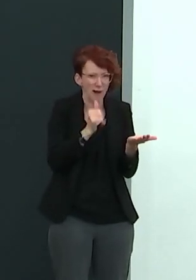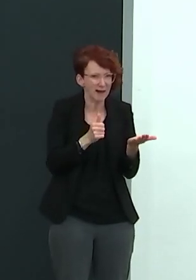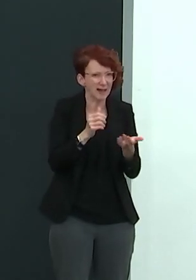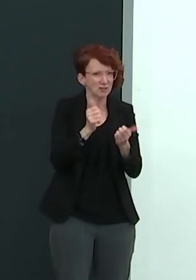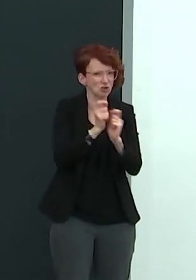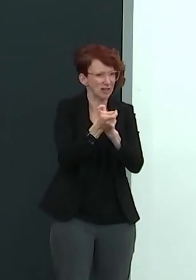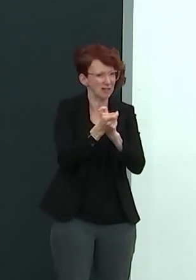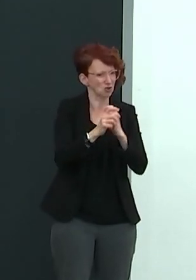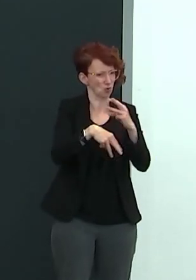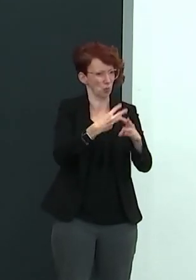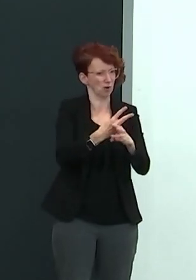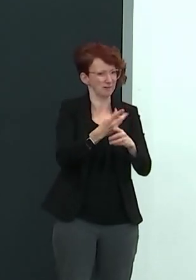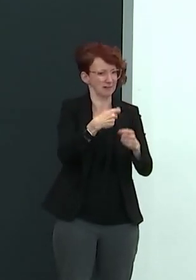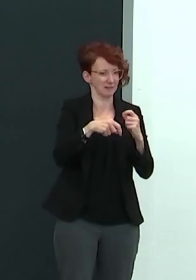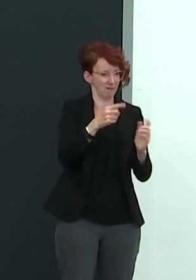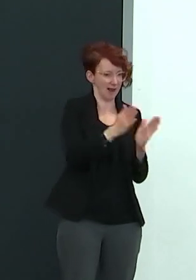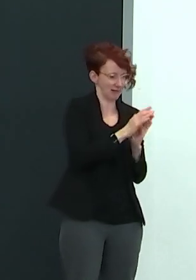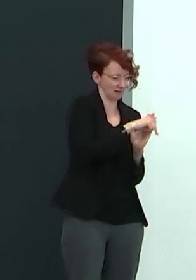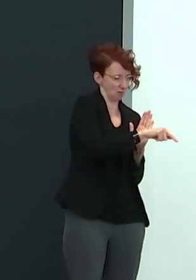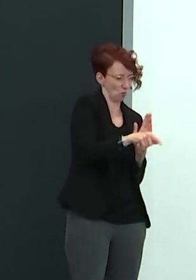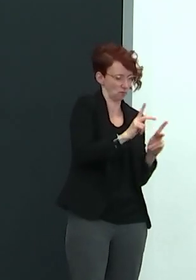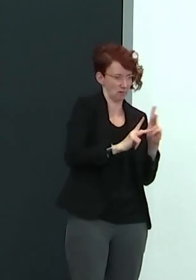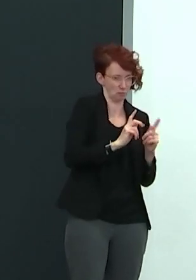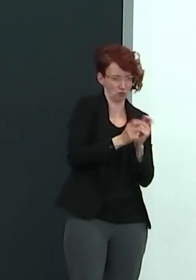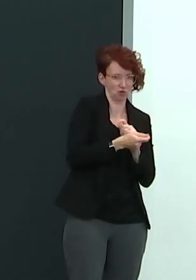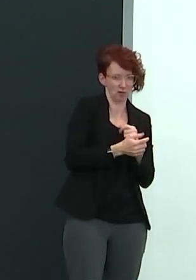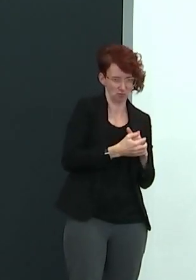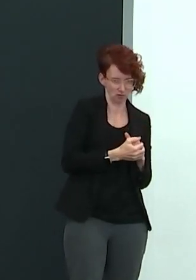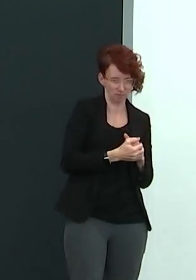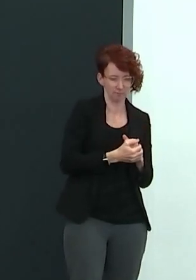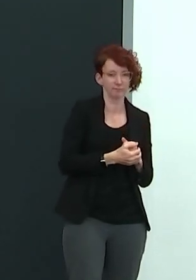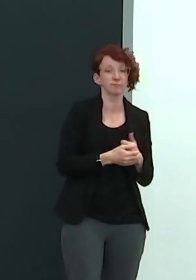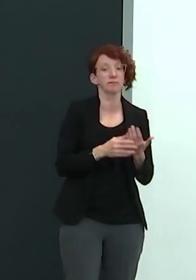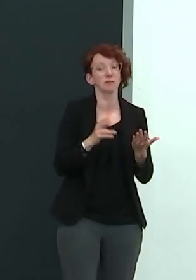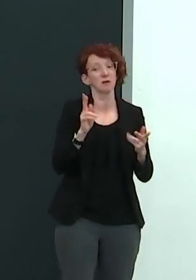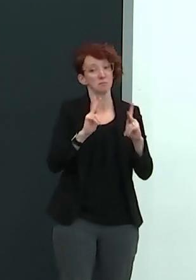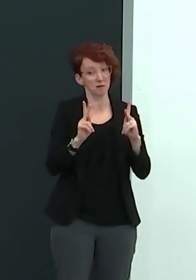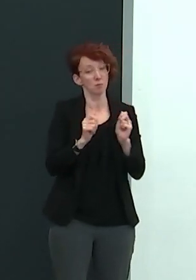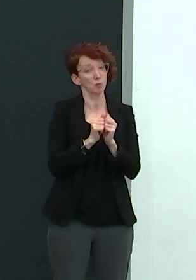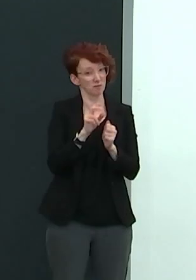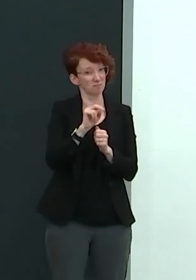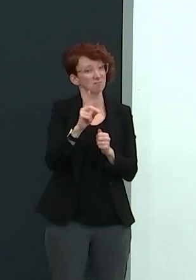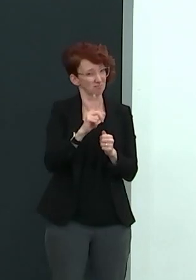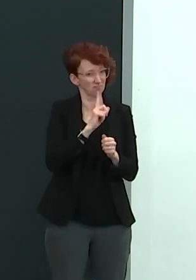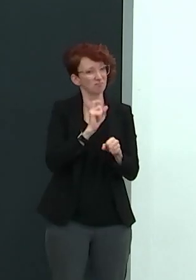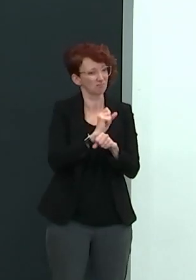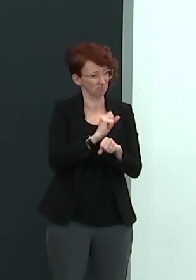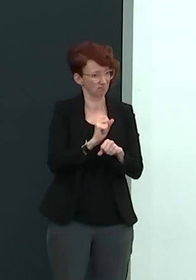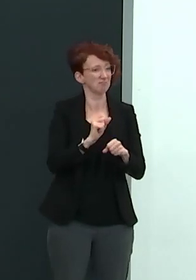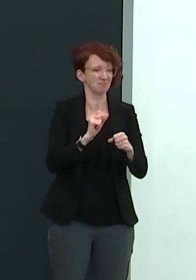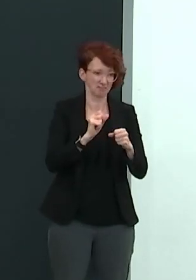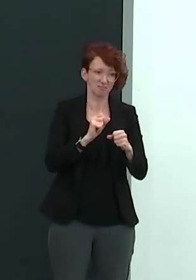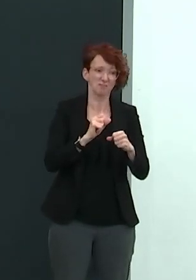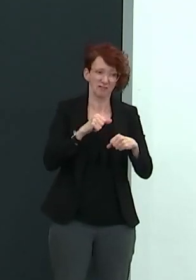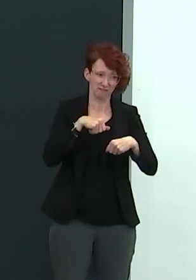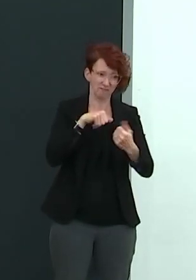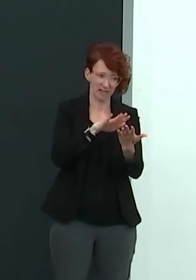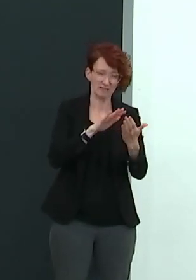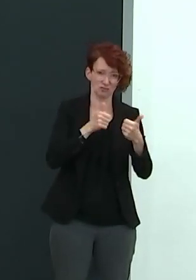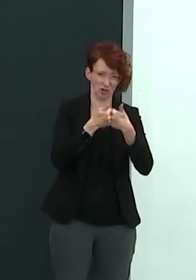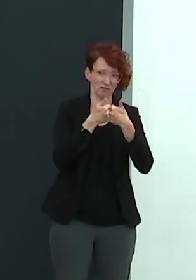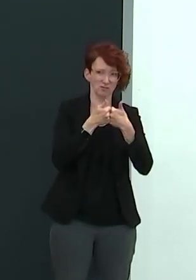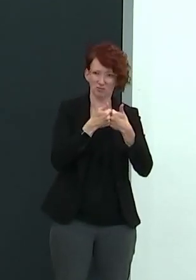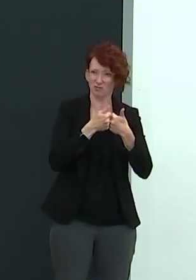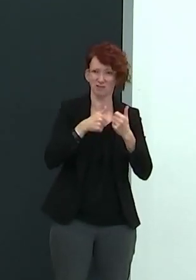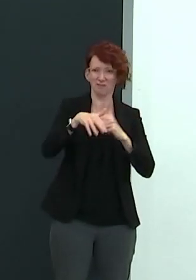other forms of neurodiversity aren't faced with daily challenges. Environments are not designed to meet their unique